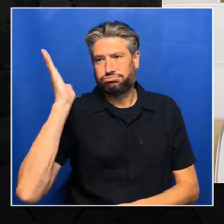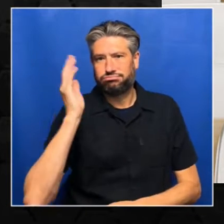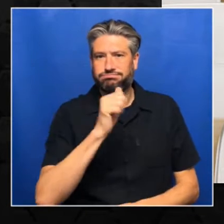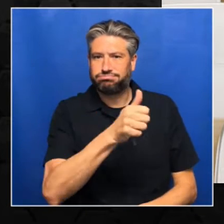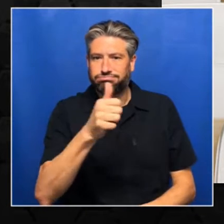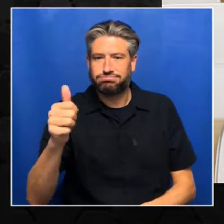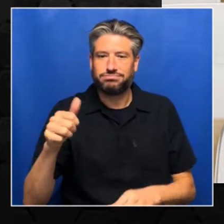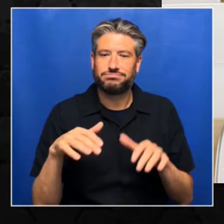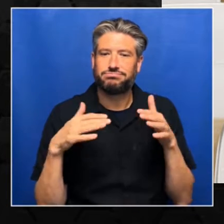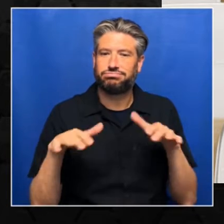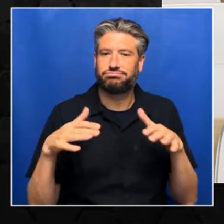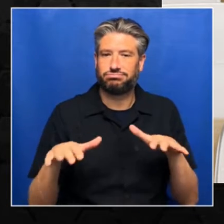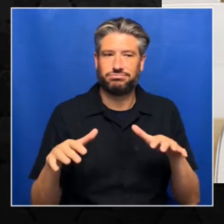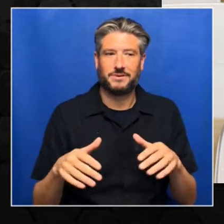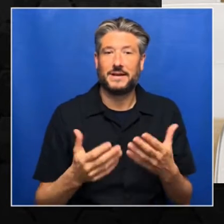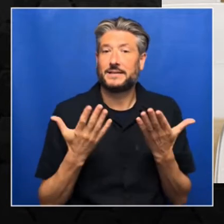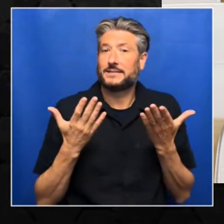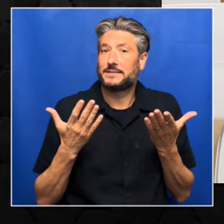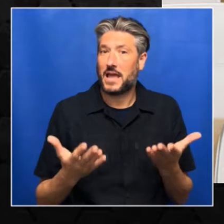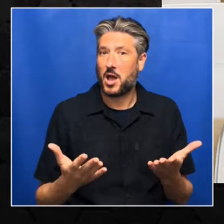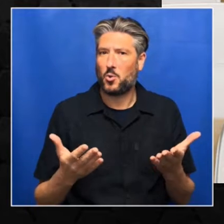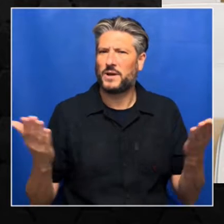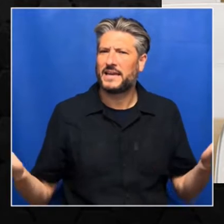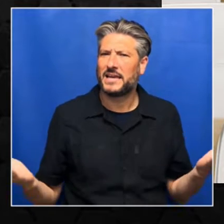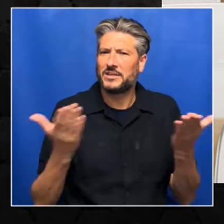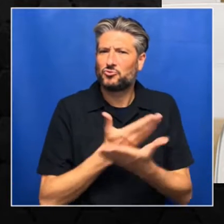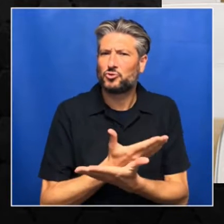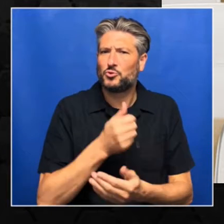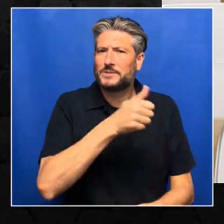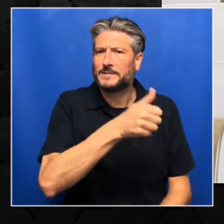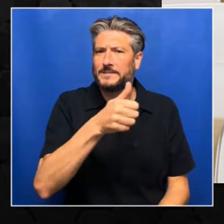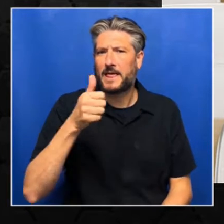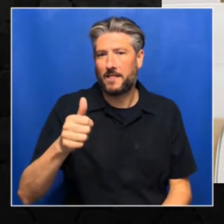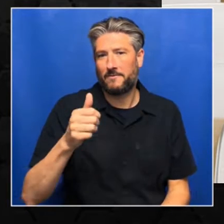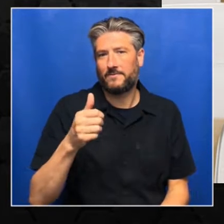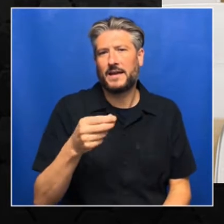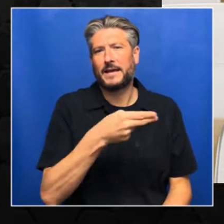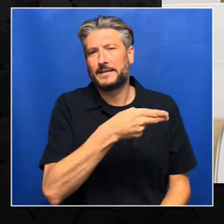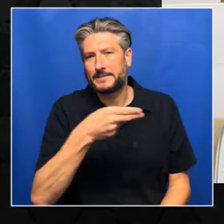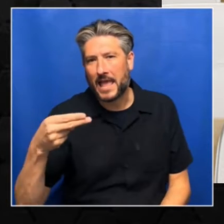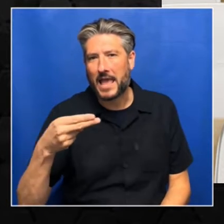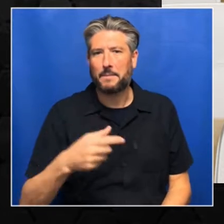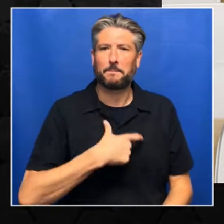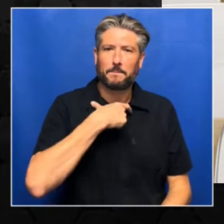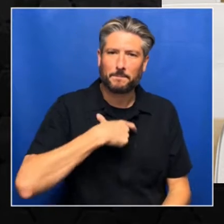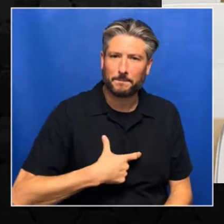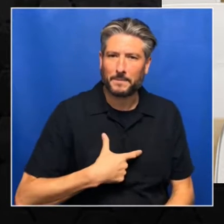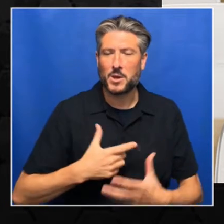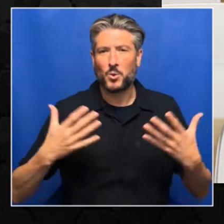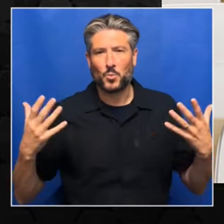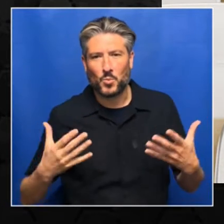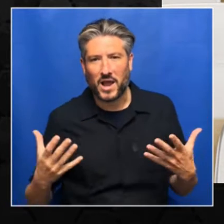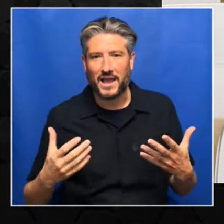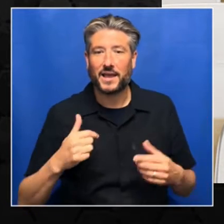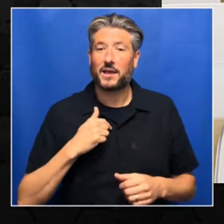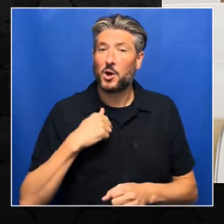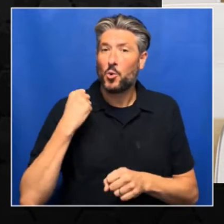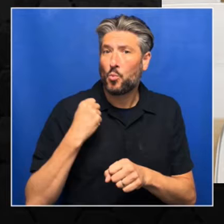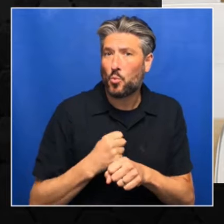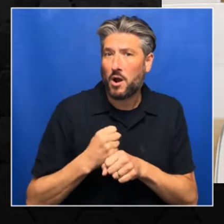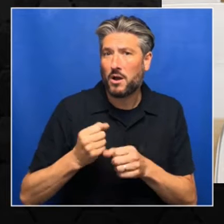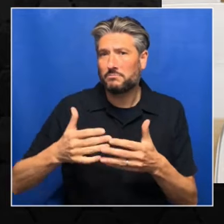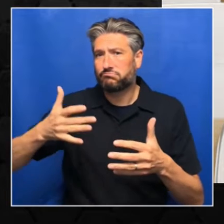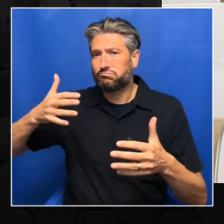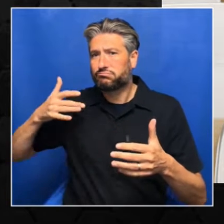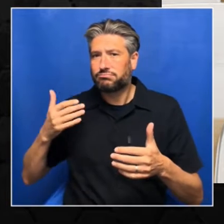you are introducing themselves, can you please also tell us like how you started your not career, but how you started learning deep